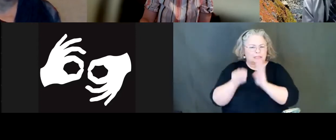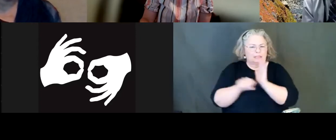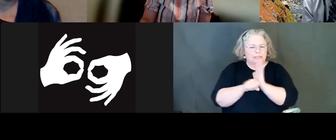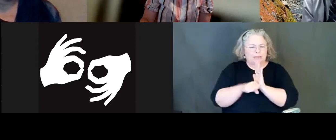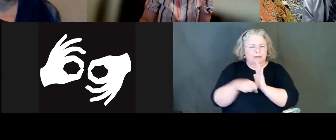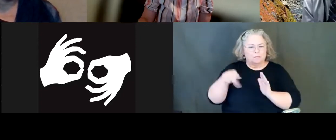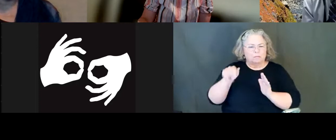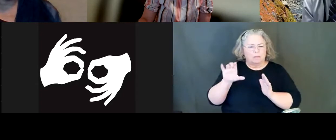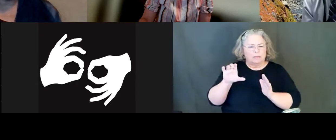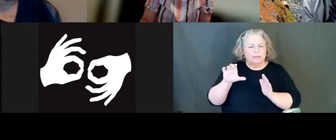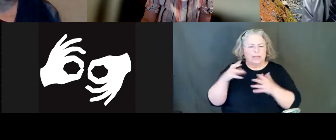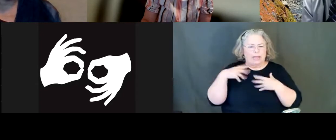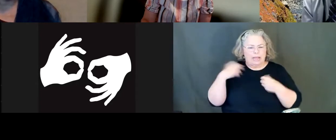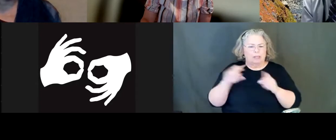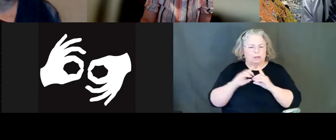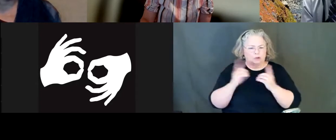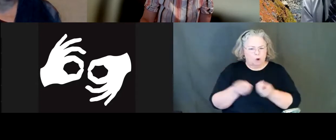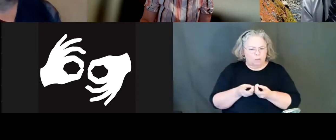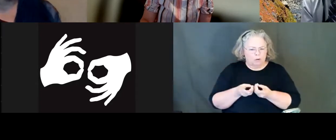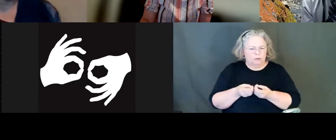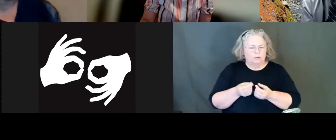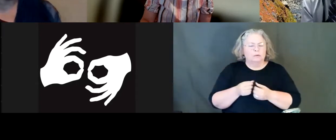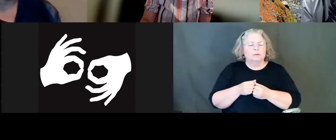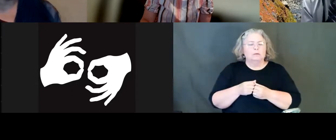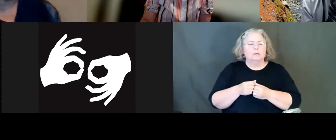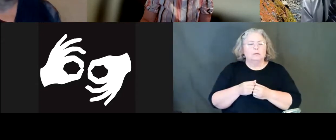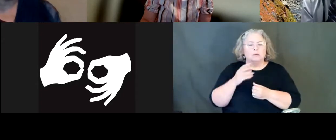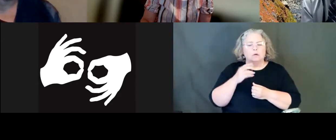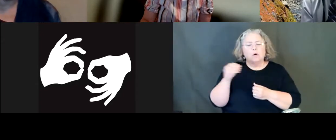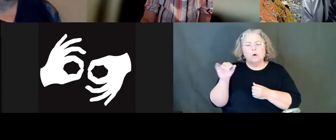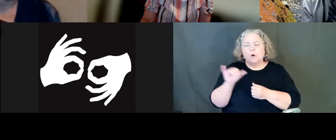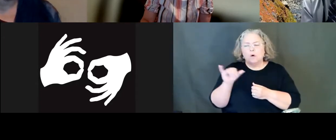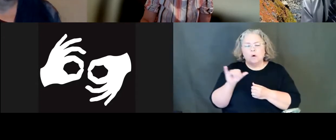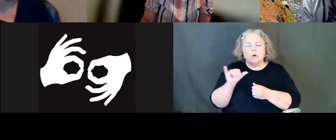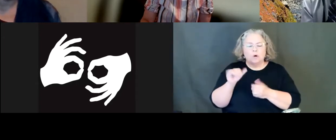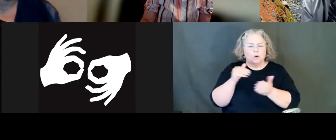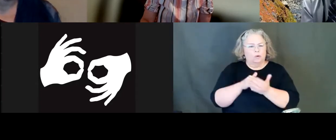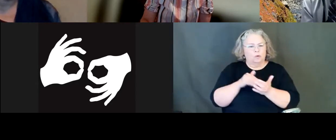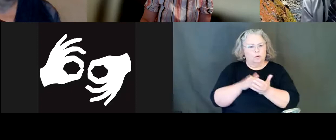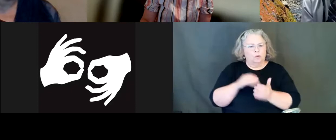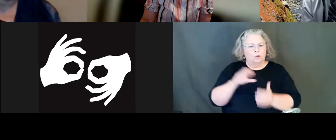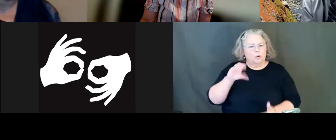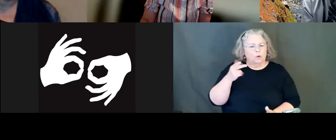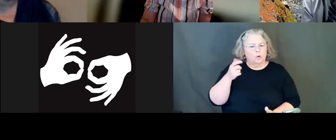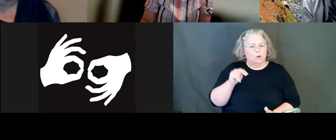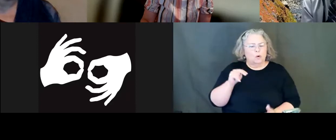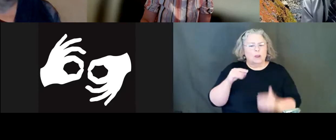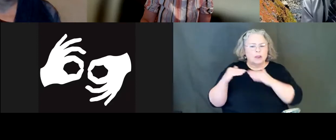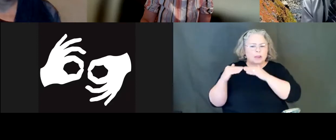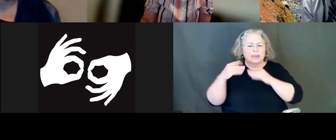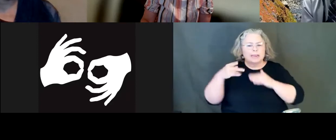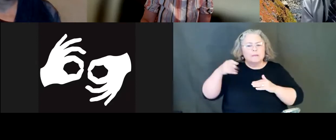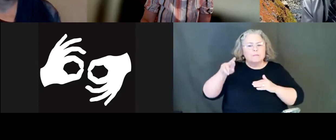health department. And then also, as Dr. Cohen mentioned, peer-reviewed